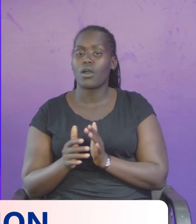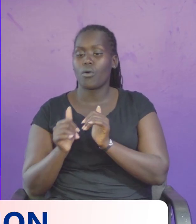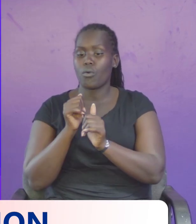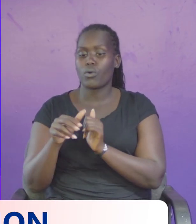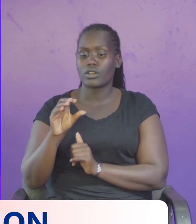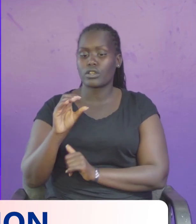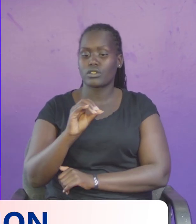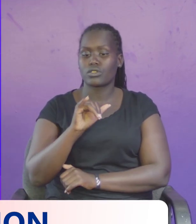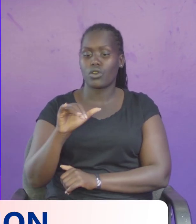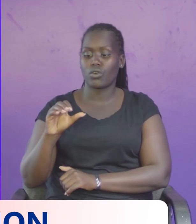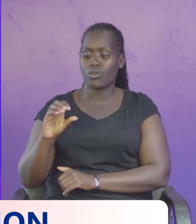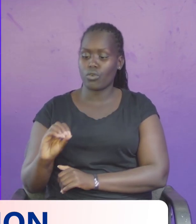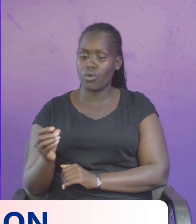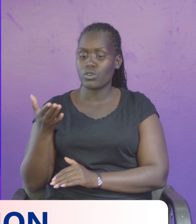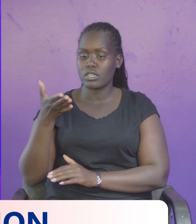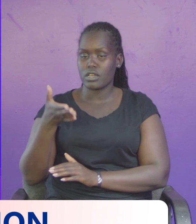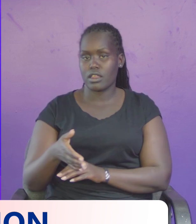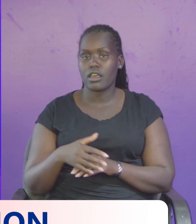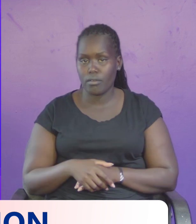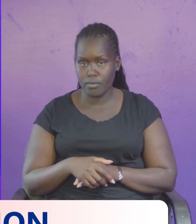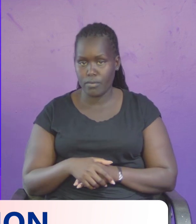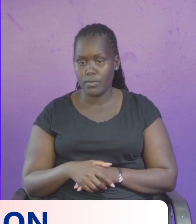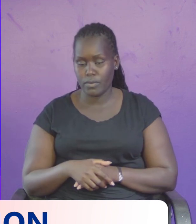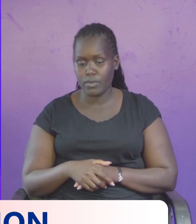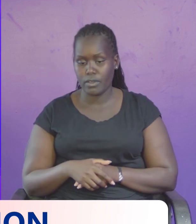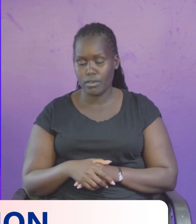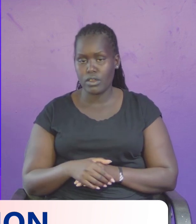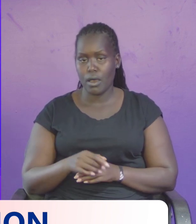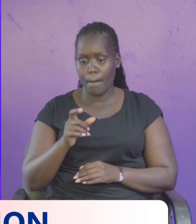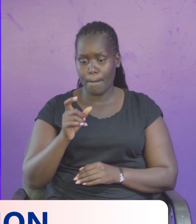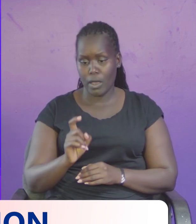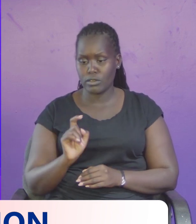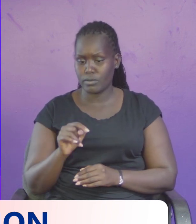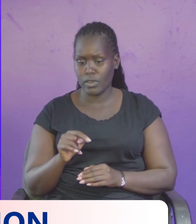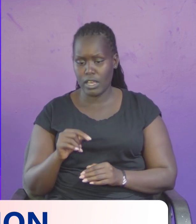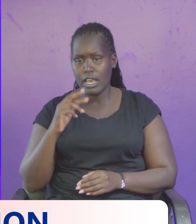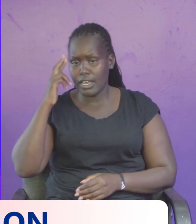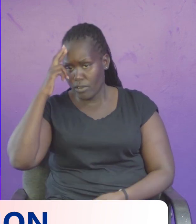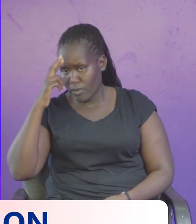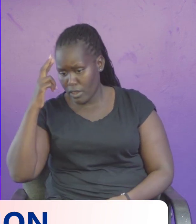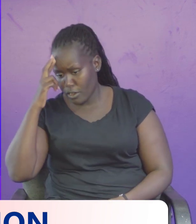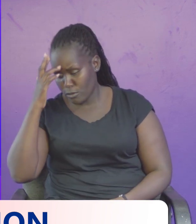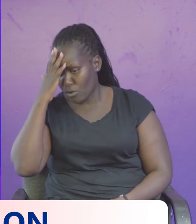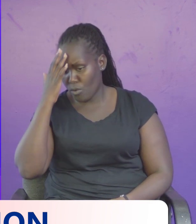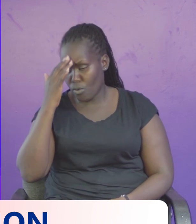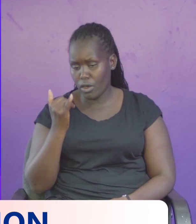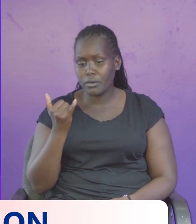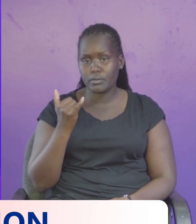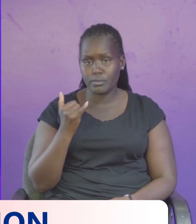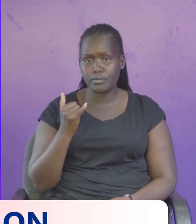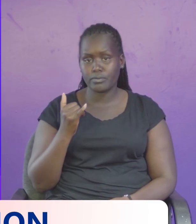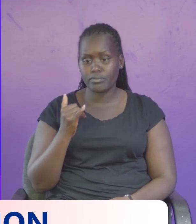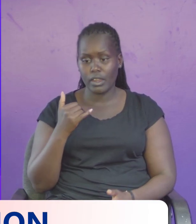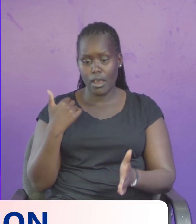Nicholas was in, and a very forthright person. Is this the reason why they are